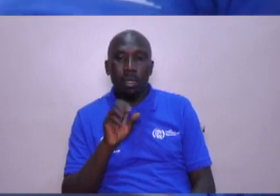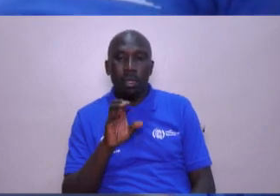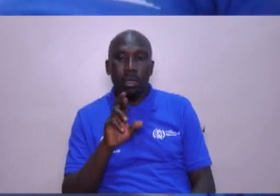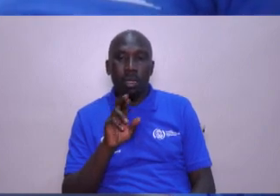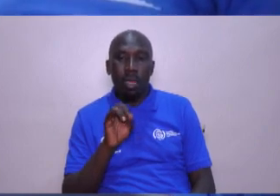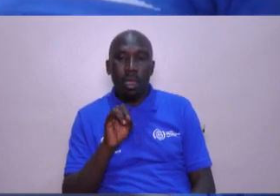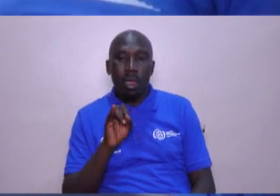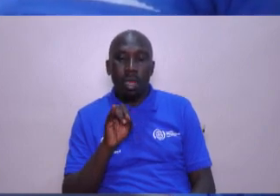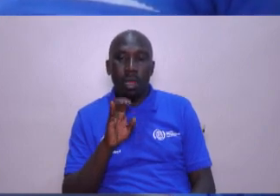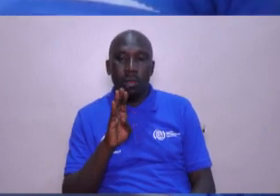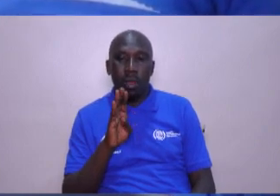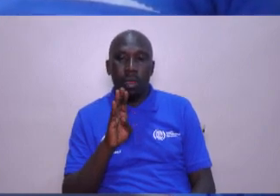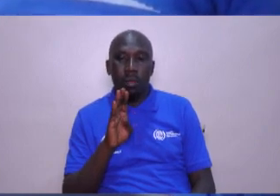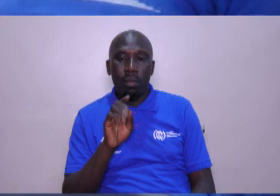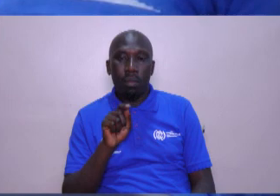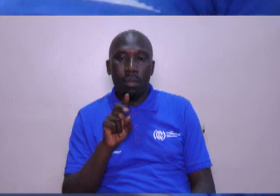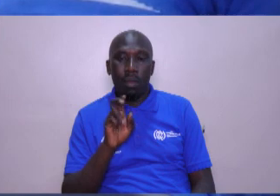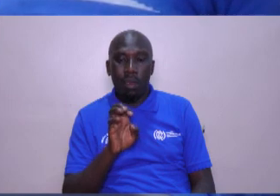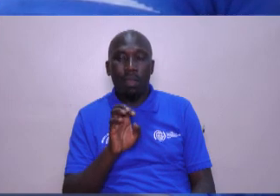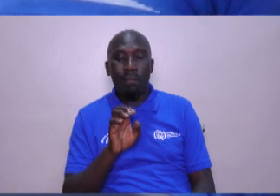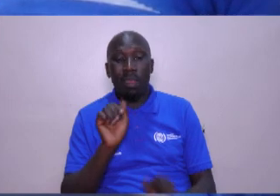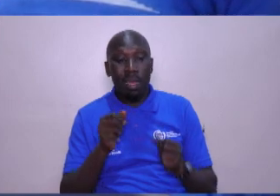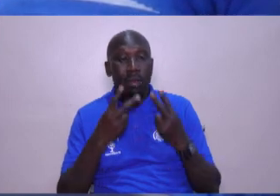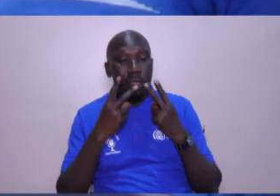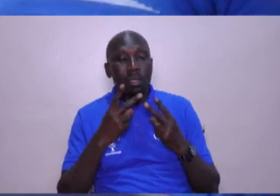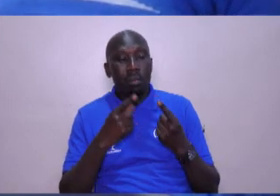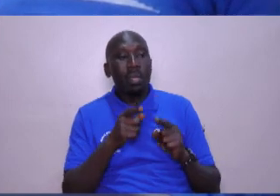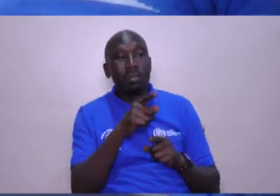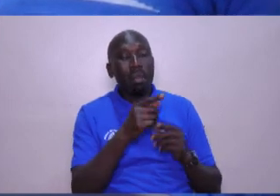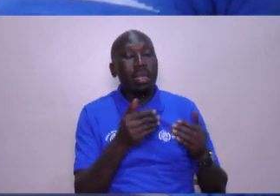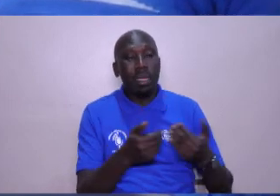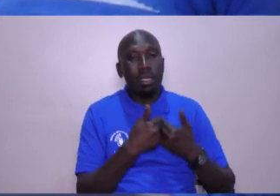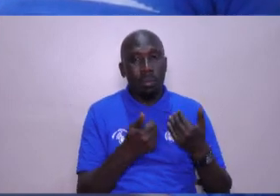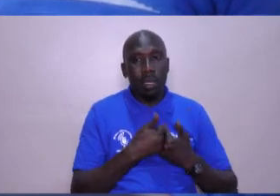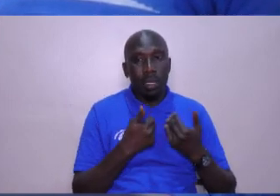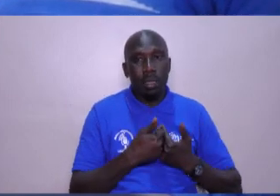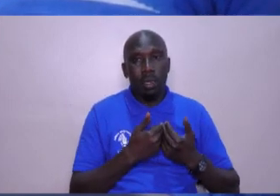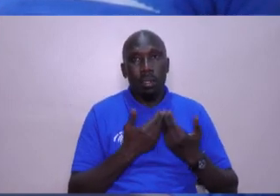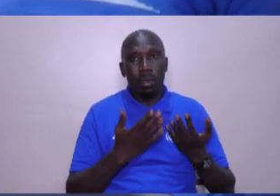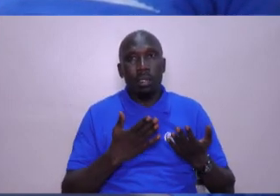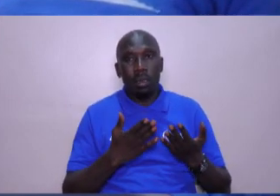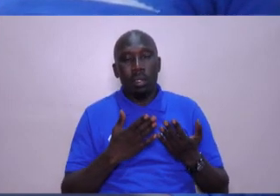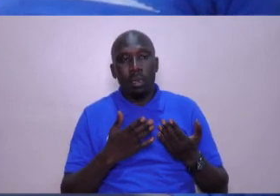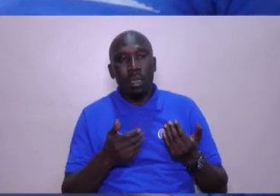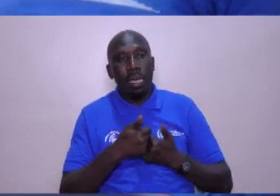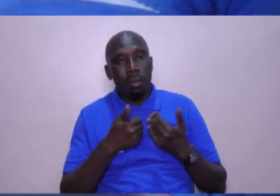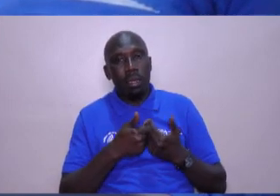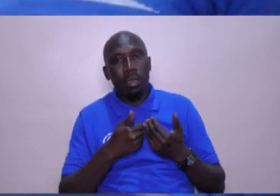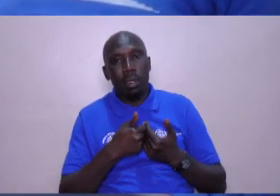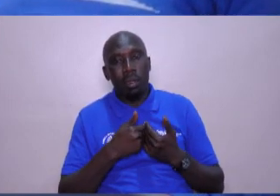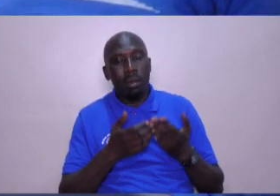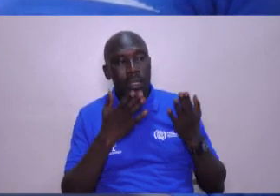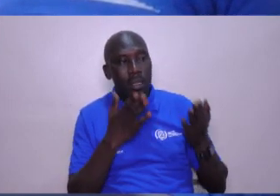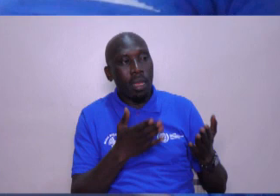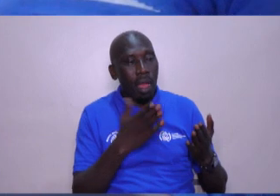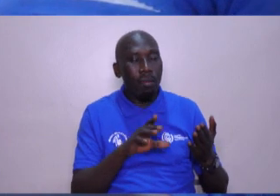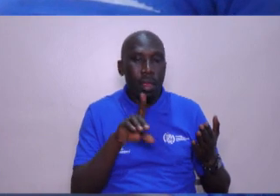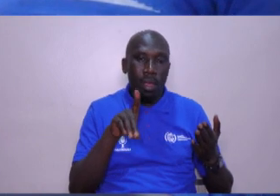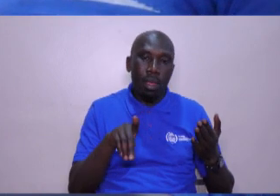Yes. Actually, he has just explained it. That you explain that here there is a